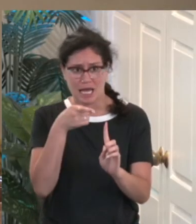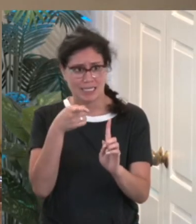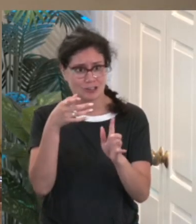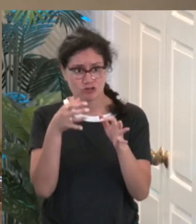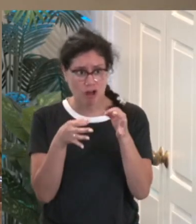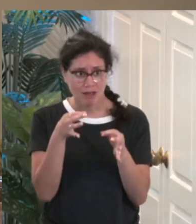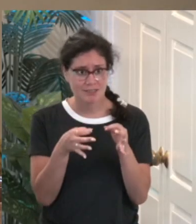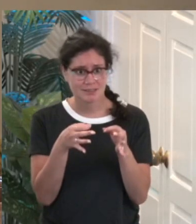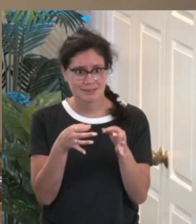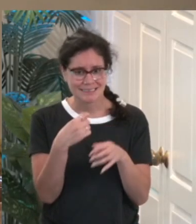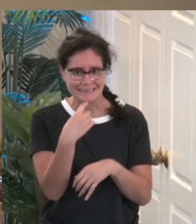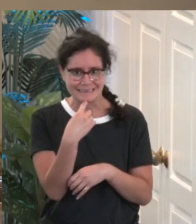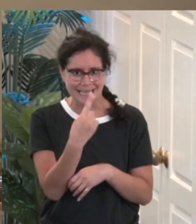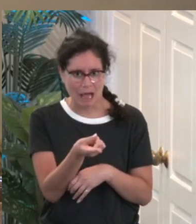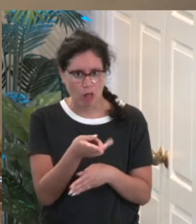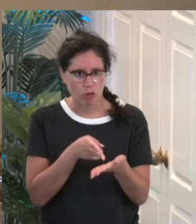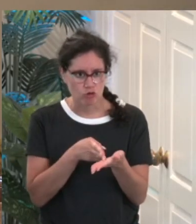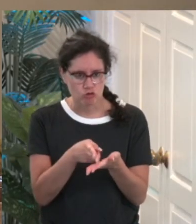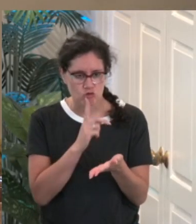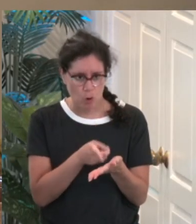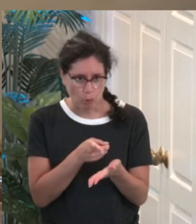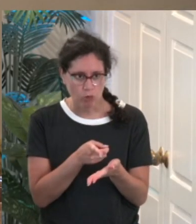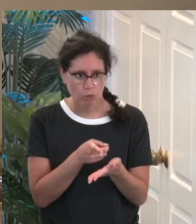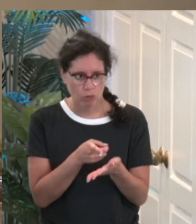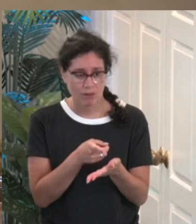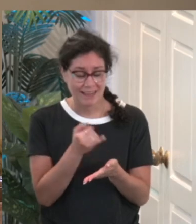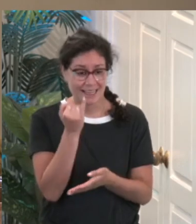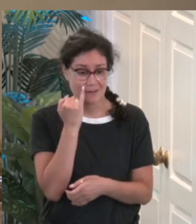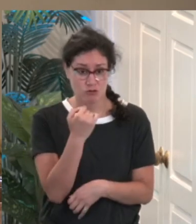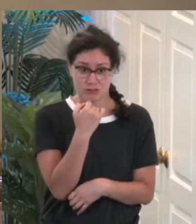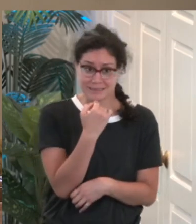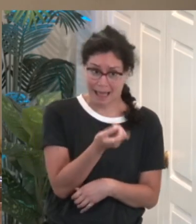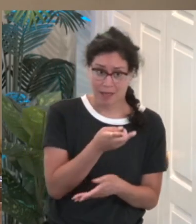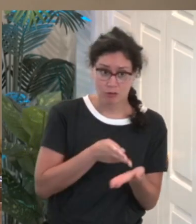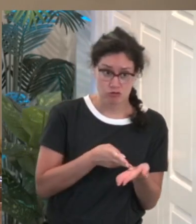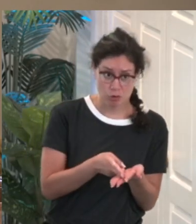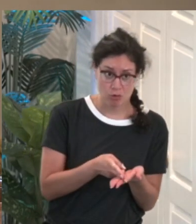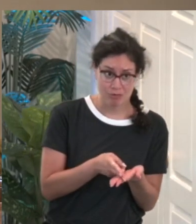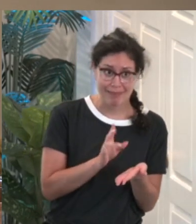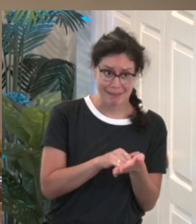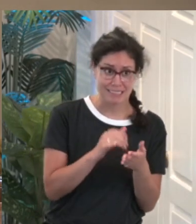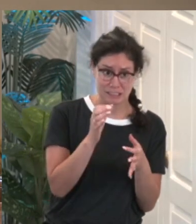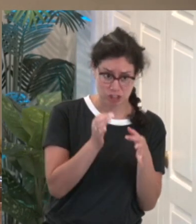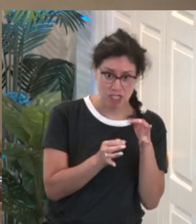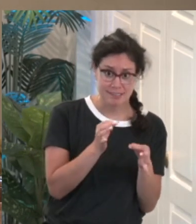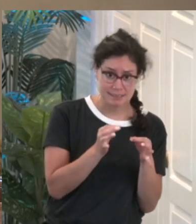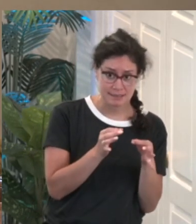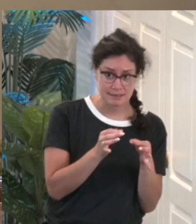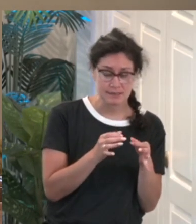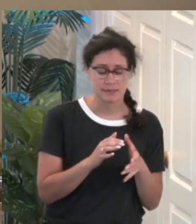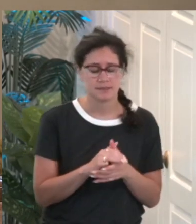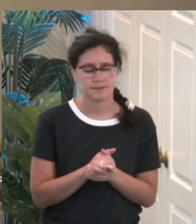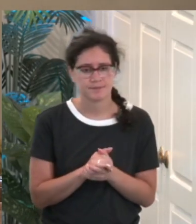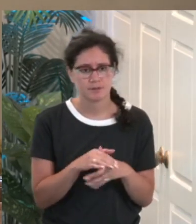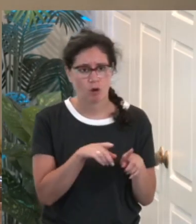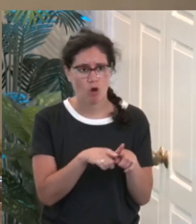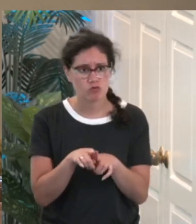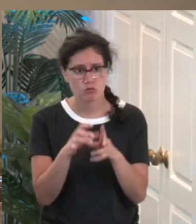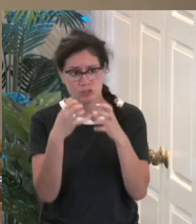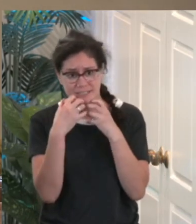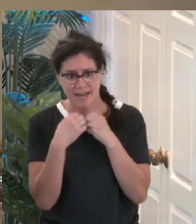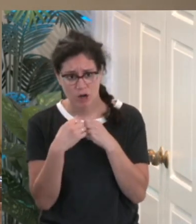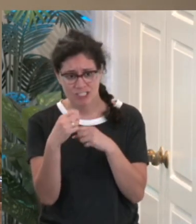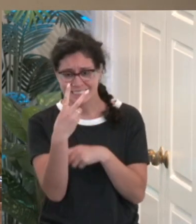tell the truth. So if you tell the truth, you're doing justice. Now, also, cherish